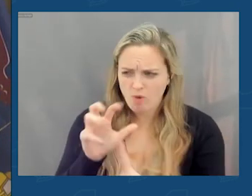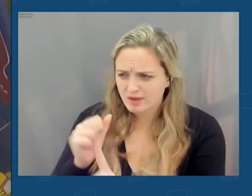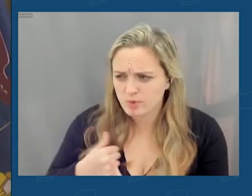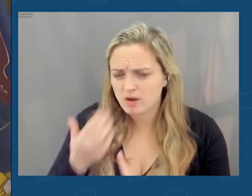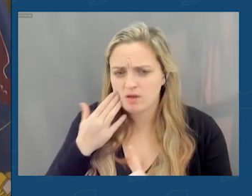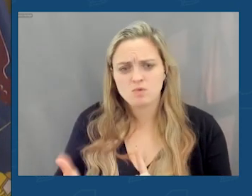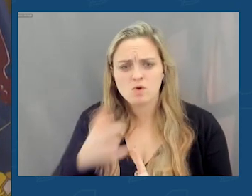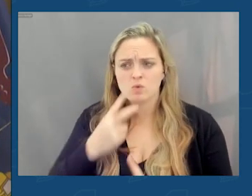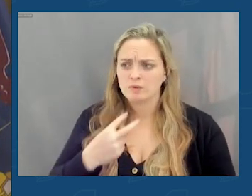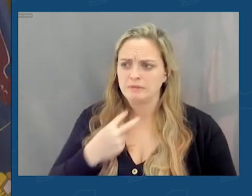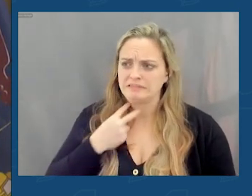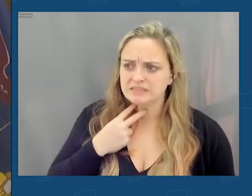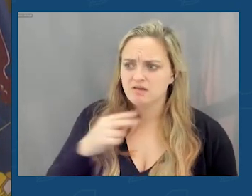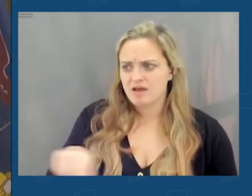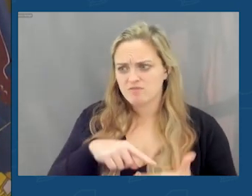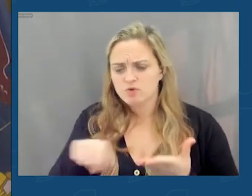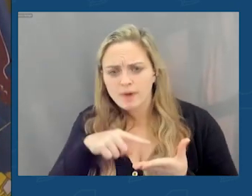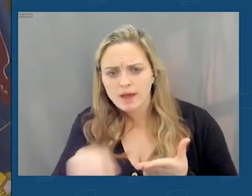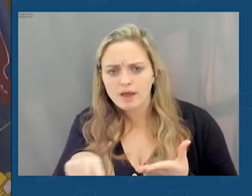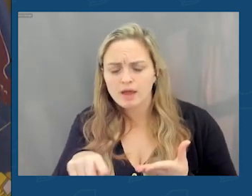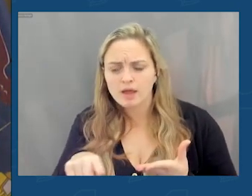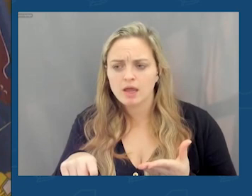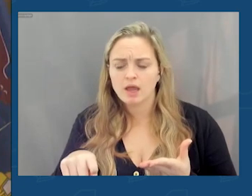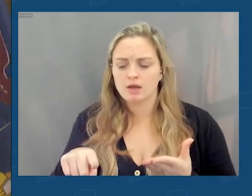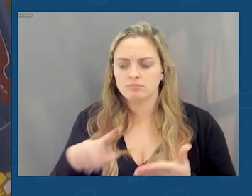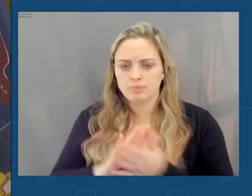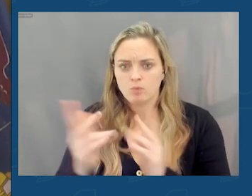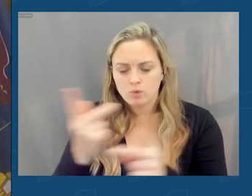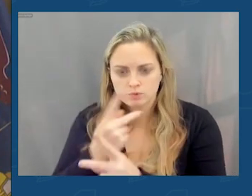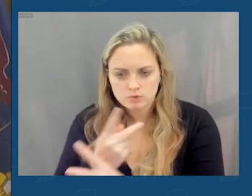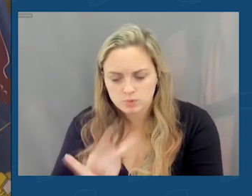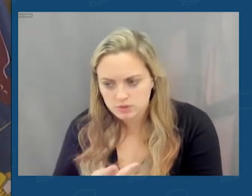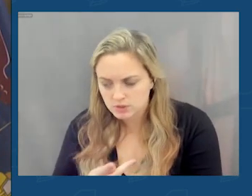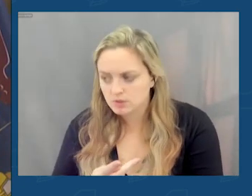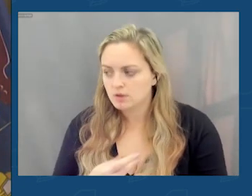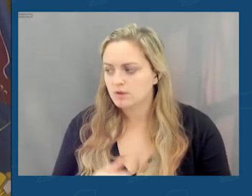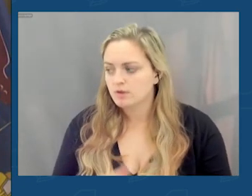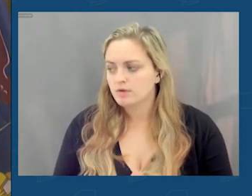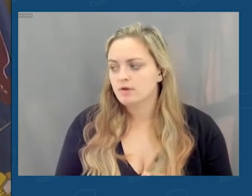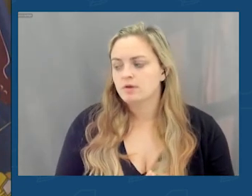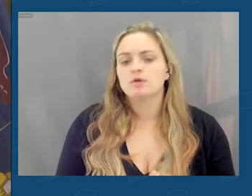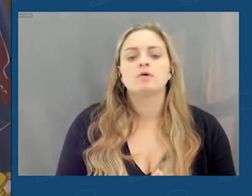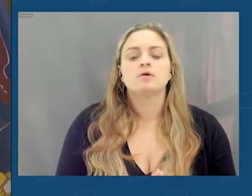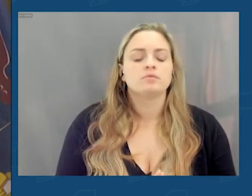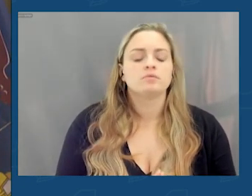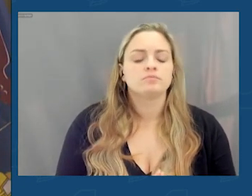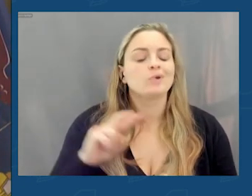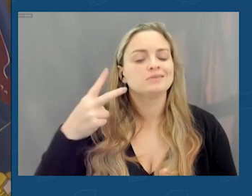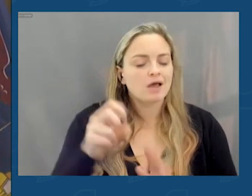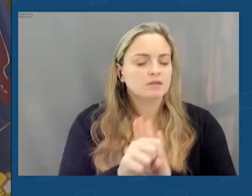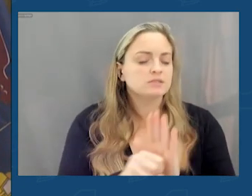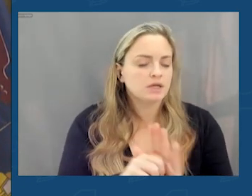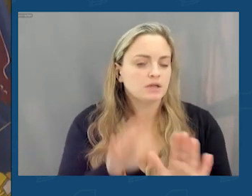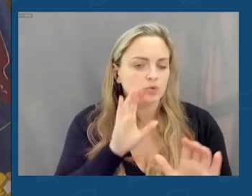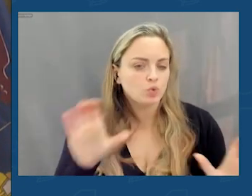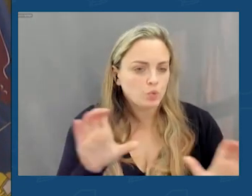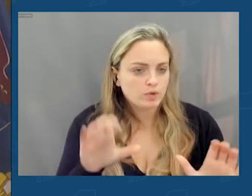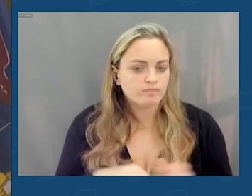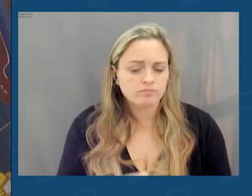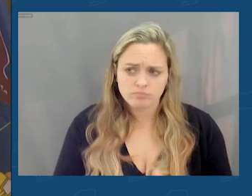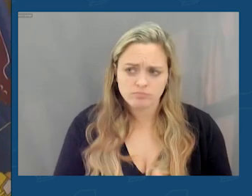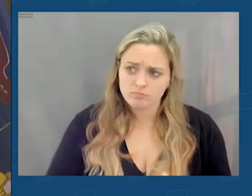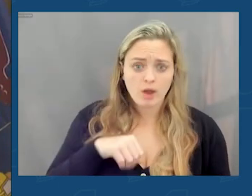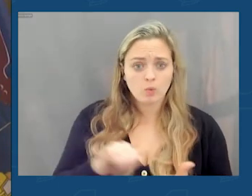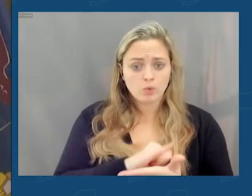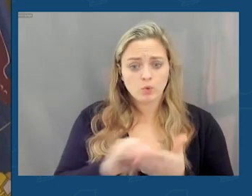you and make you spiral even more so. That's what we're talking about. We're just the second state of the nation to do this. I'm proud of that. New York leads, the others